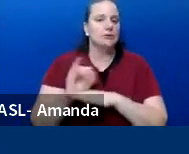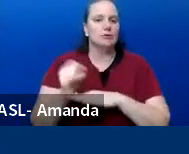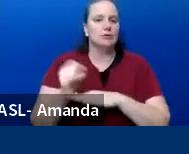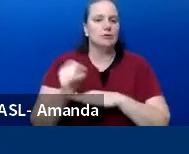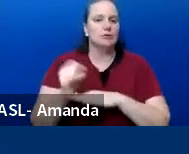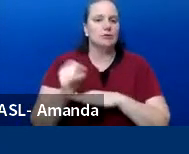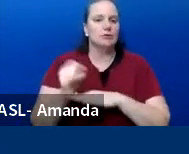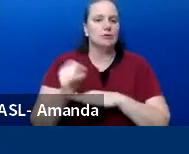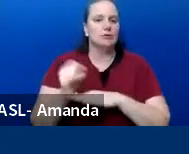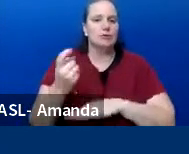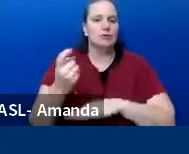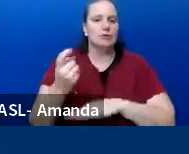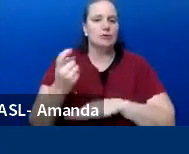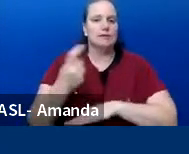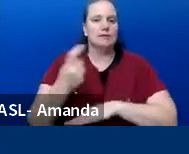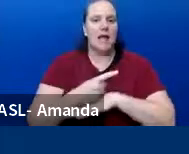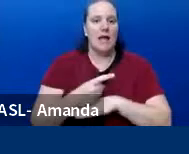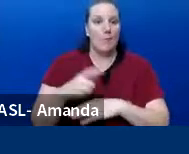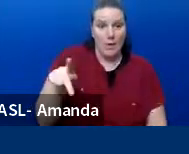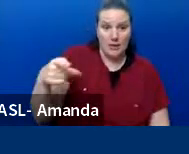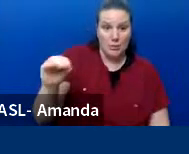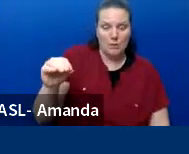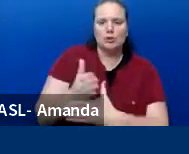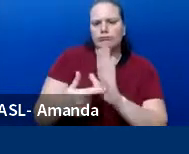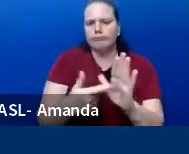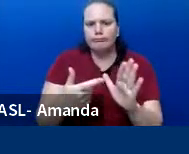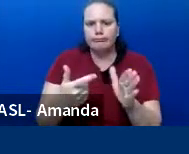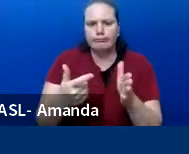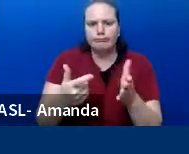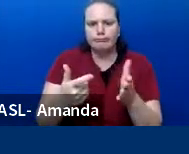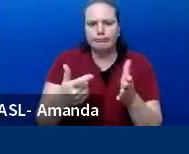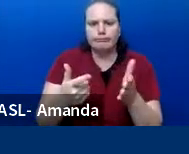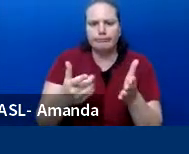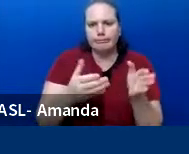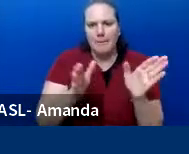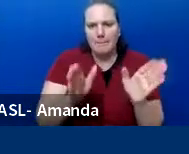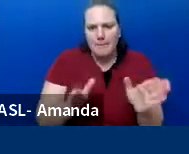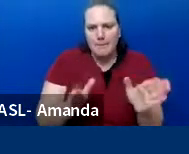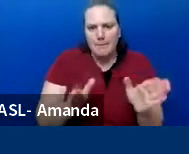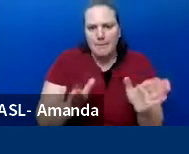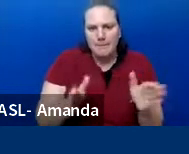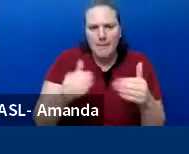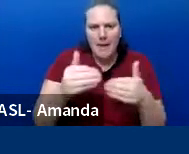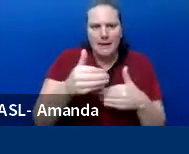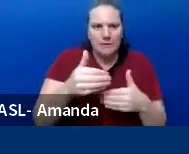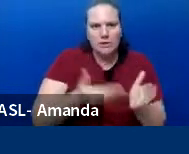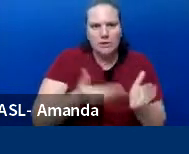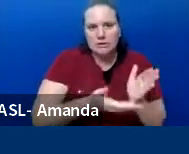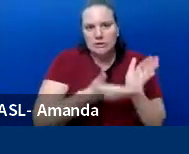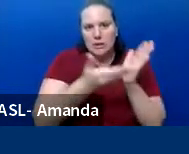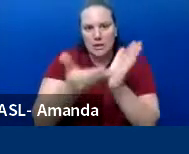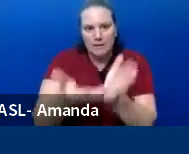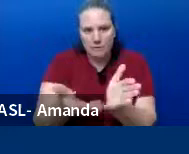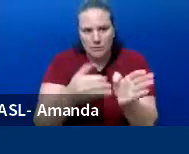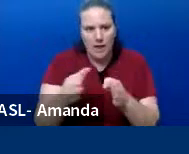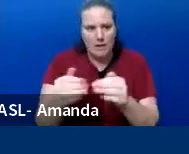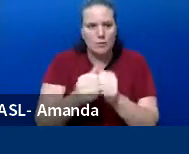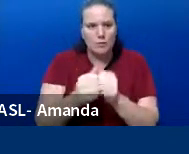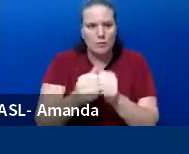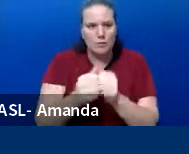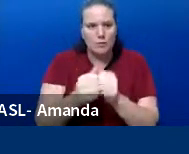conceptual packaging and delivery plan with contractors, including several DBE firms.